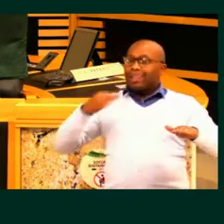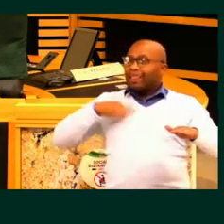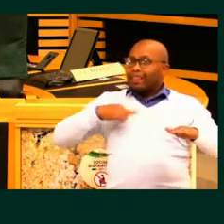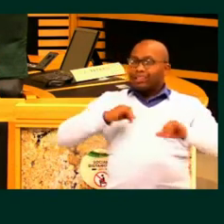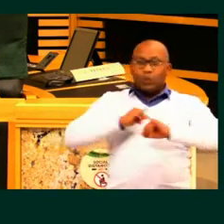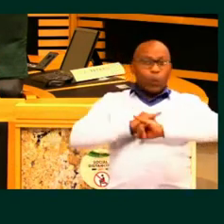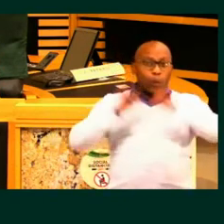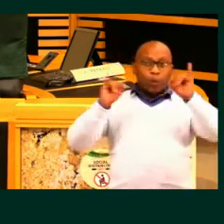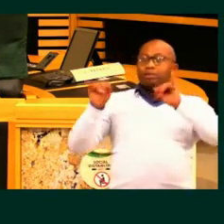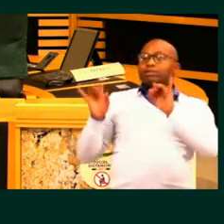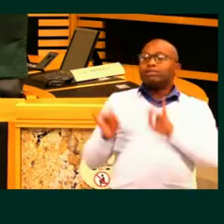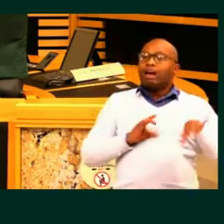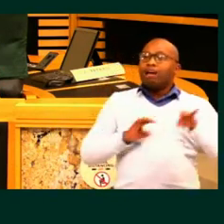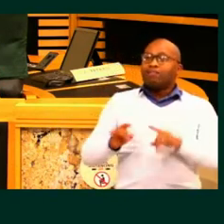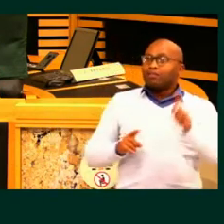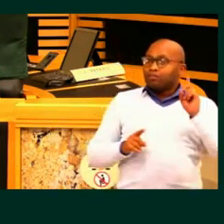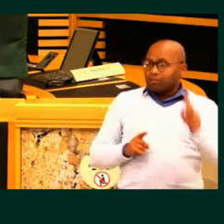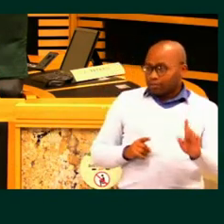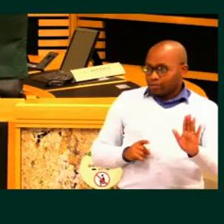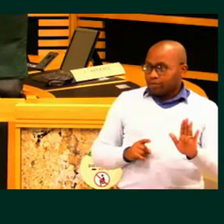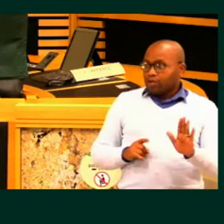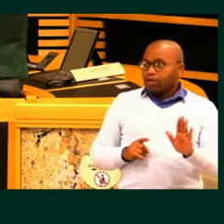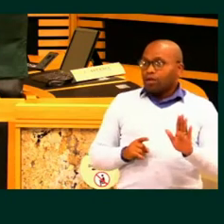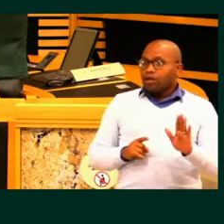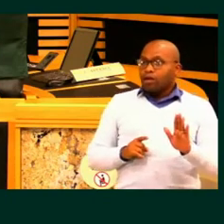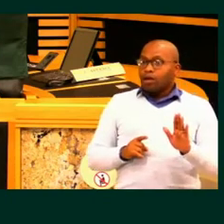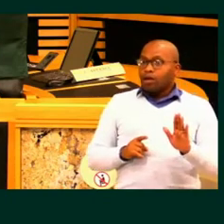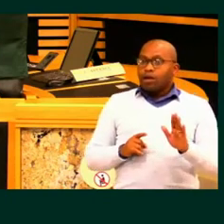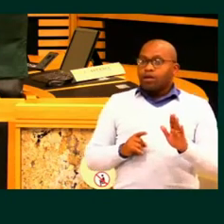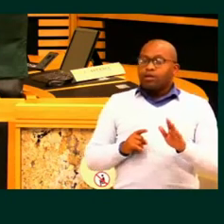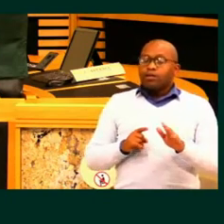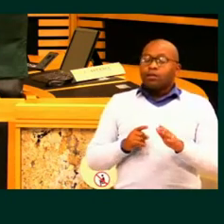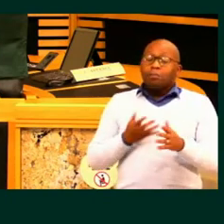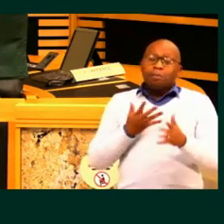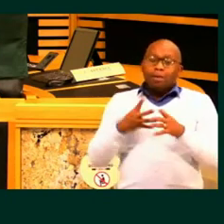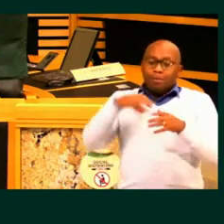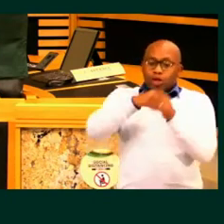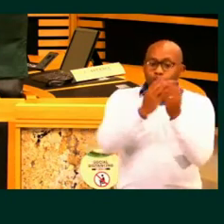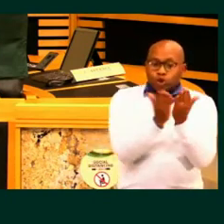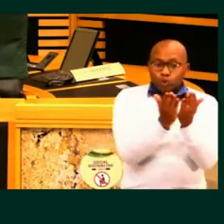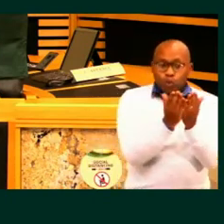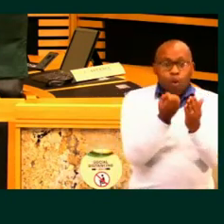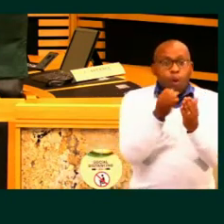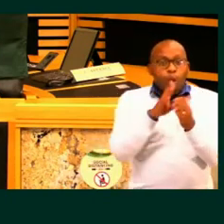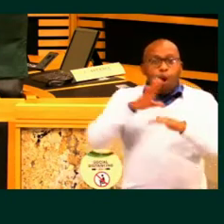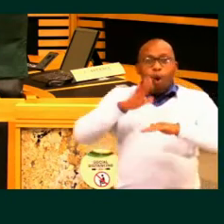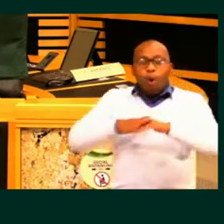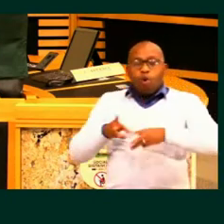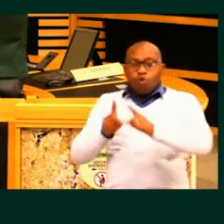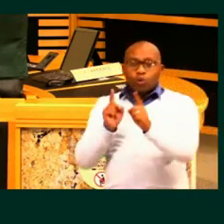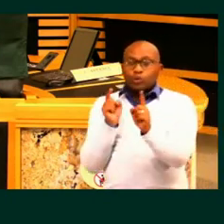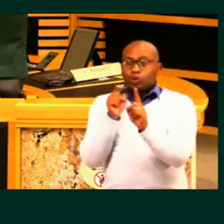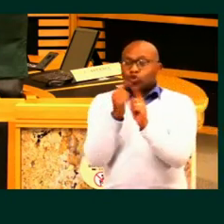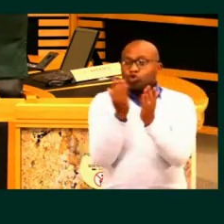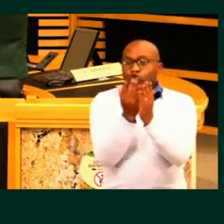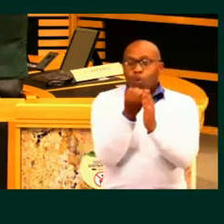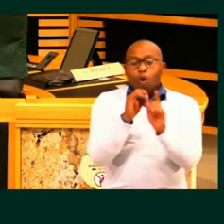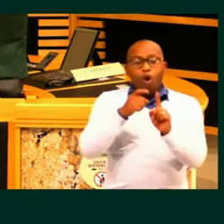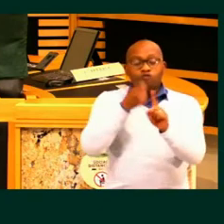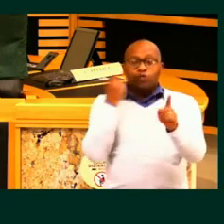suffer sexual violence why on while on their way to or from school have made many